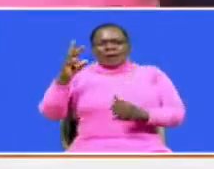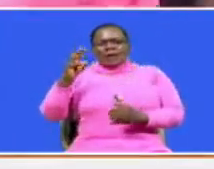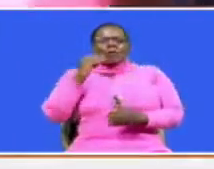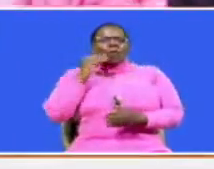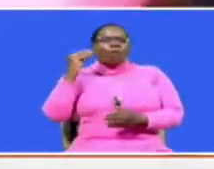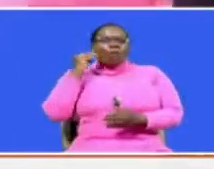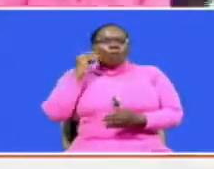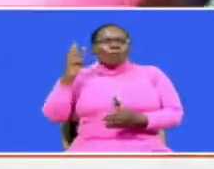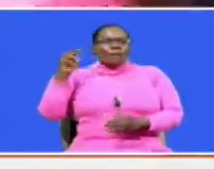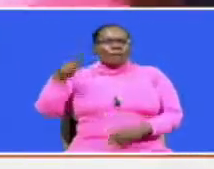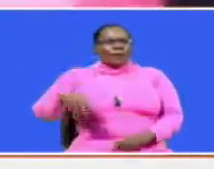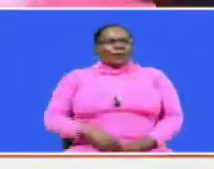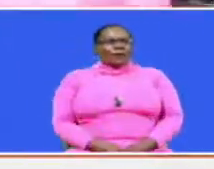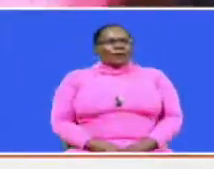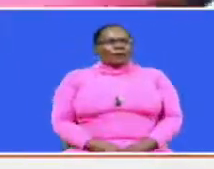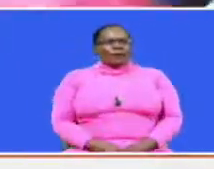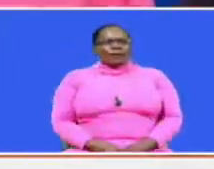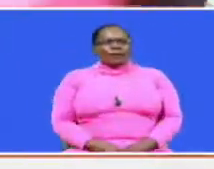house.